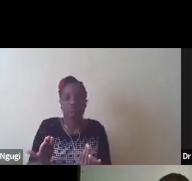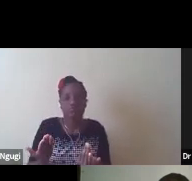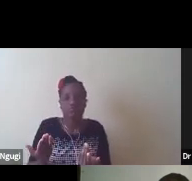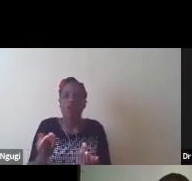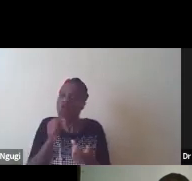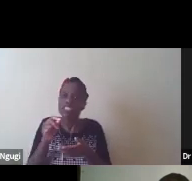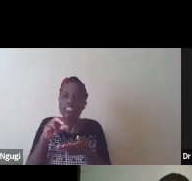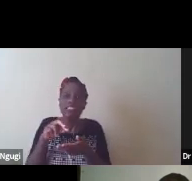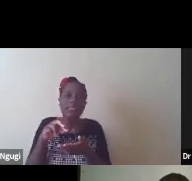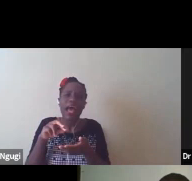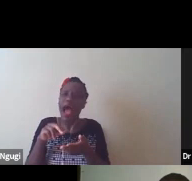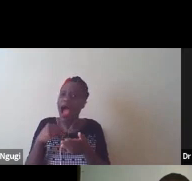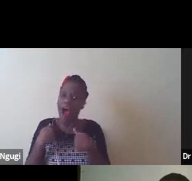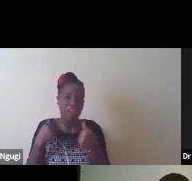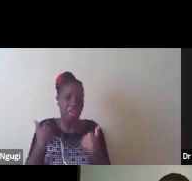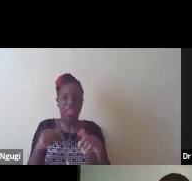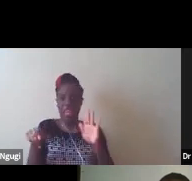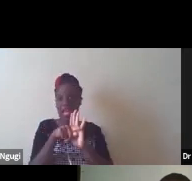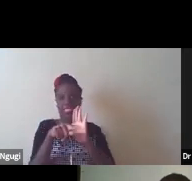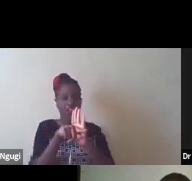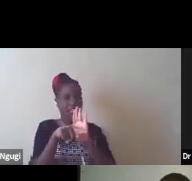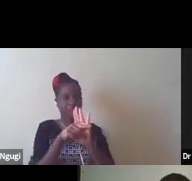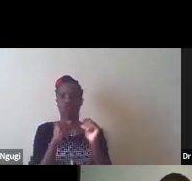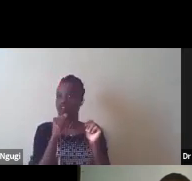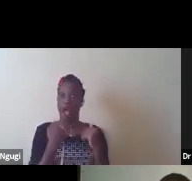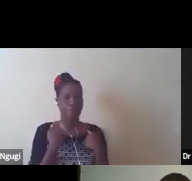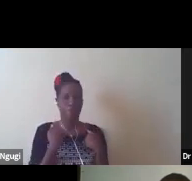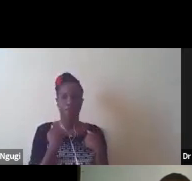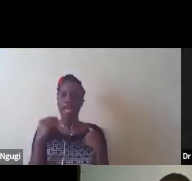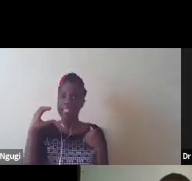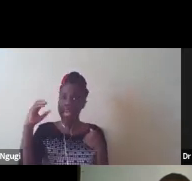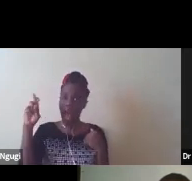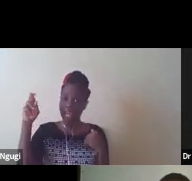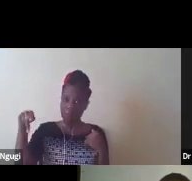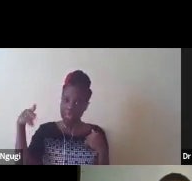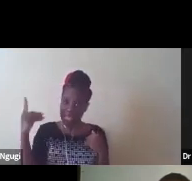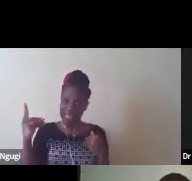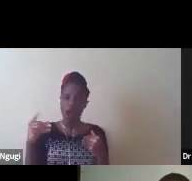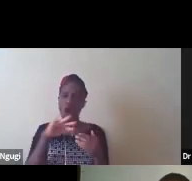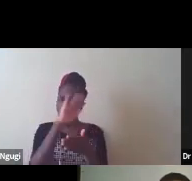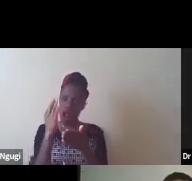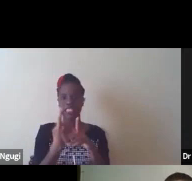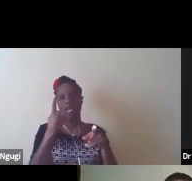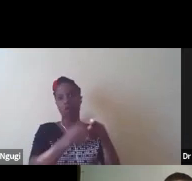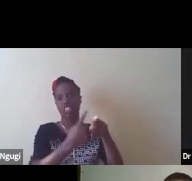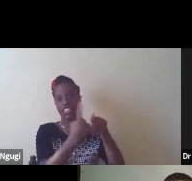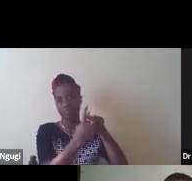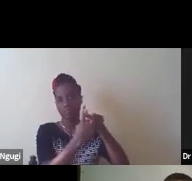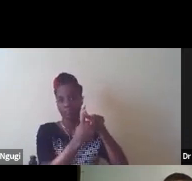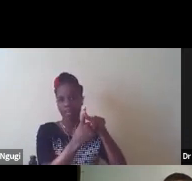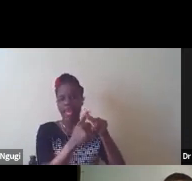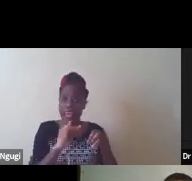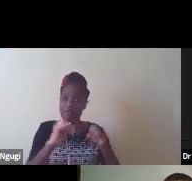a negative impact on the patients at all. I don't think there's a negative impact. I think if it was feasible